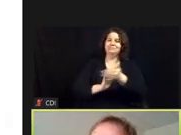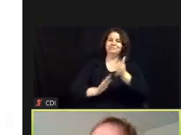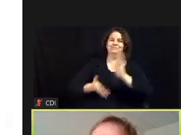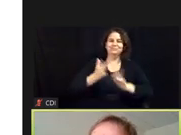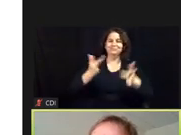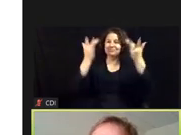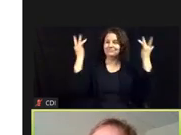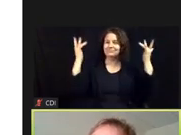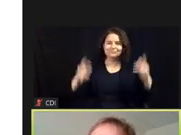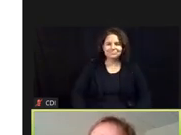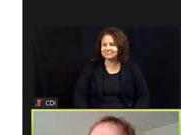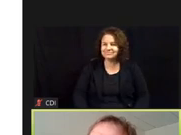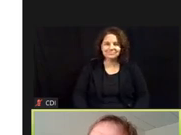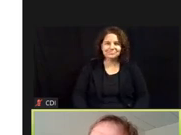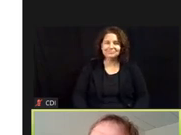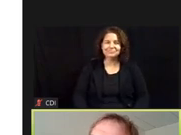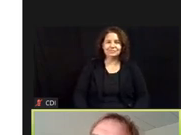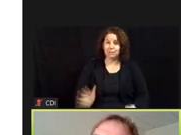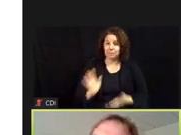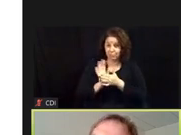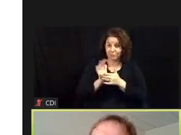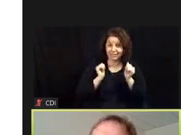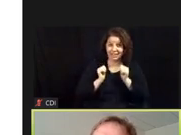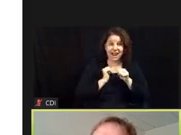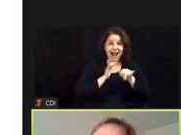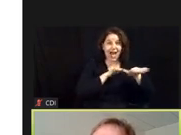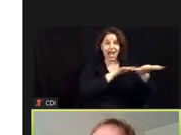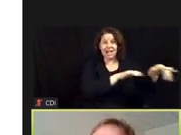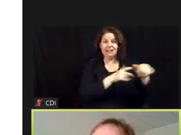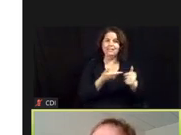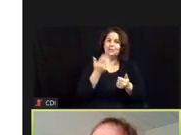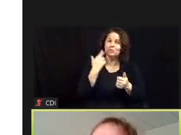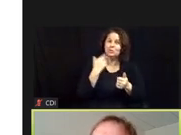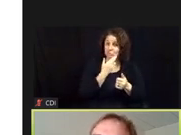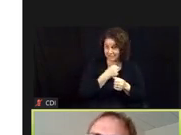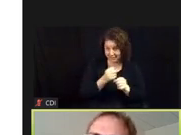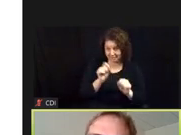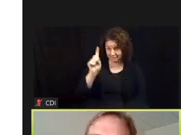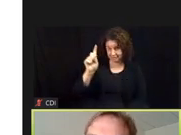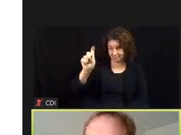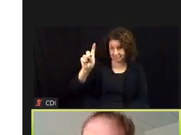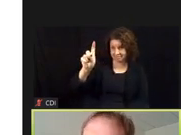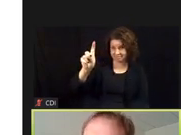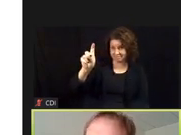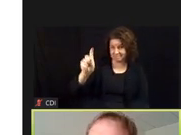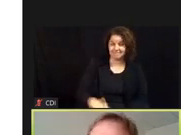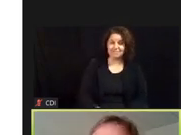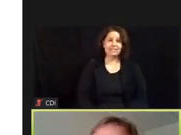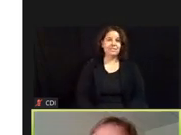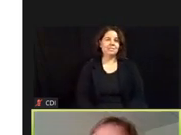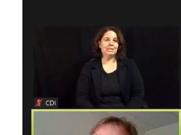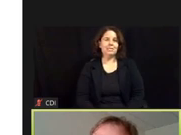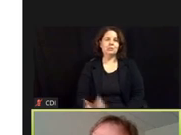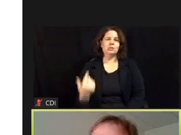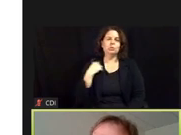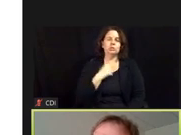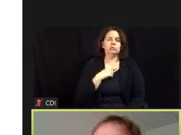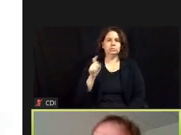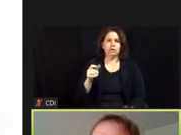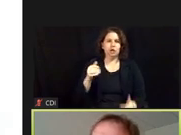theaters, that's not necessarily a sign that that's something that we should all engage in right away, right? We need to